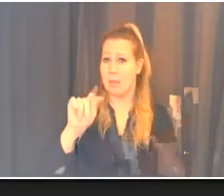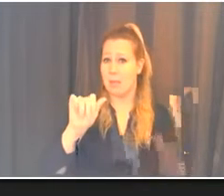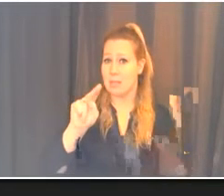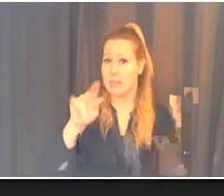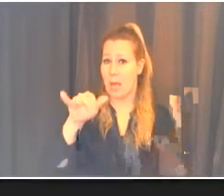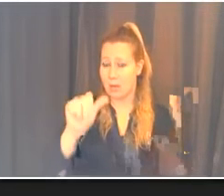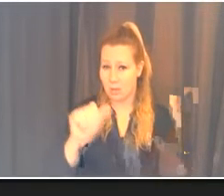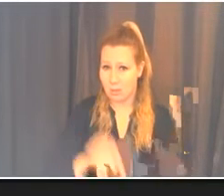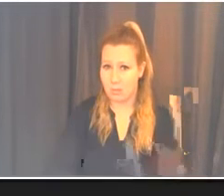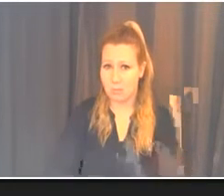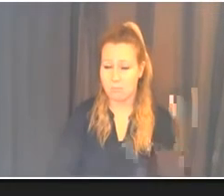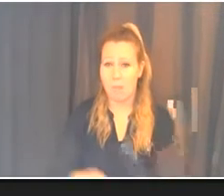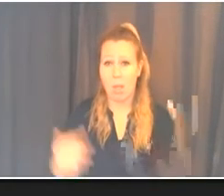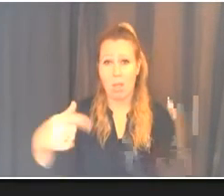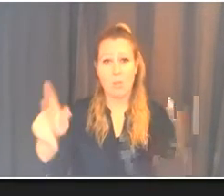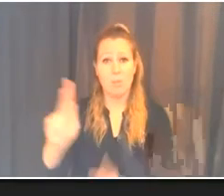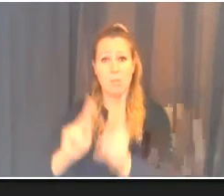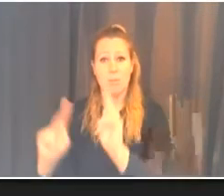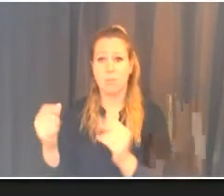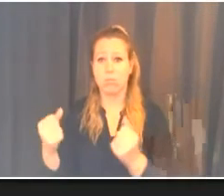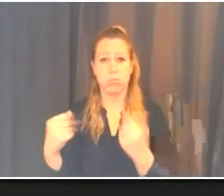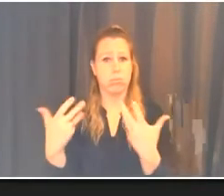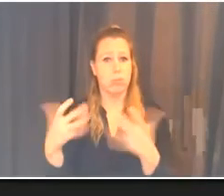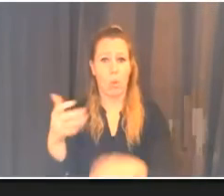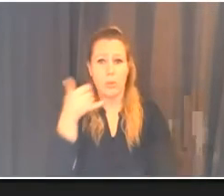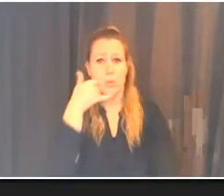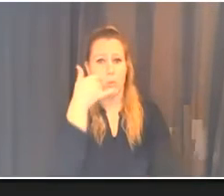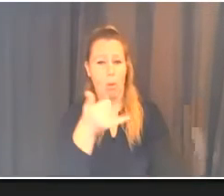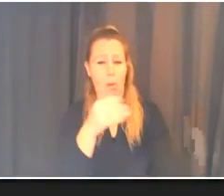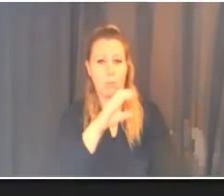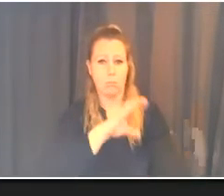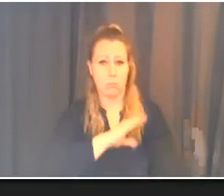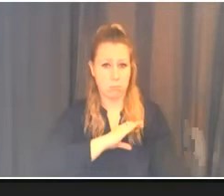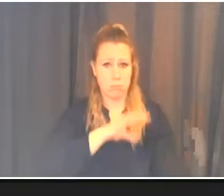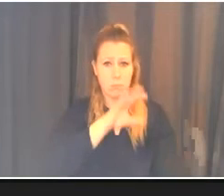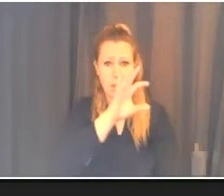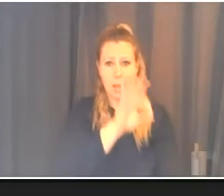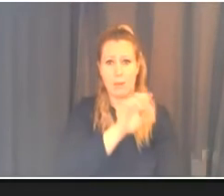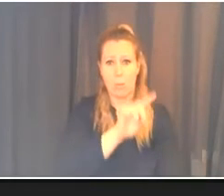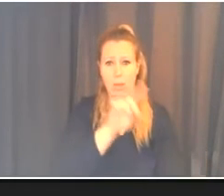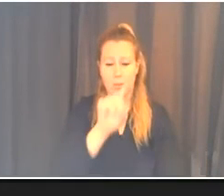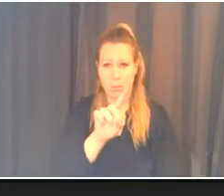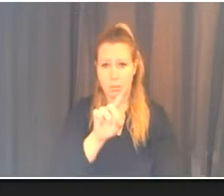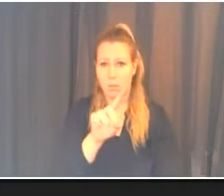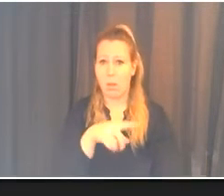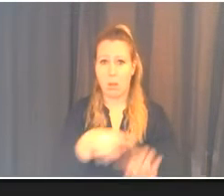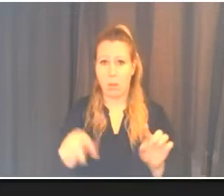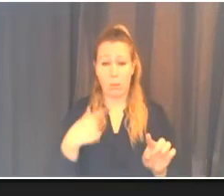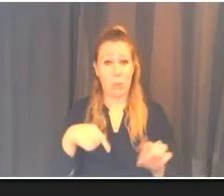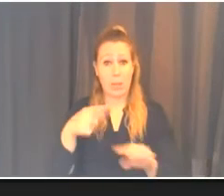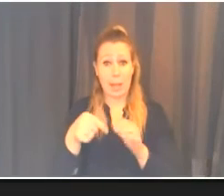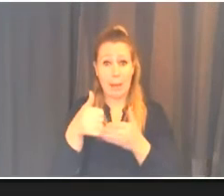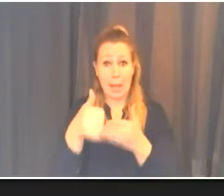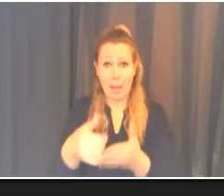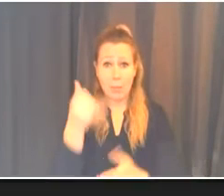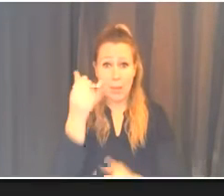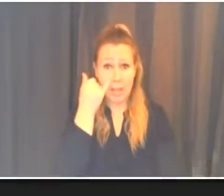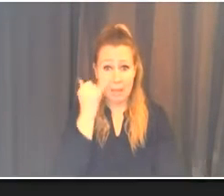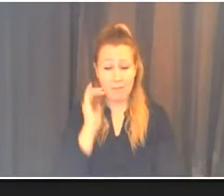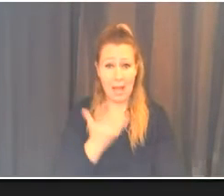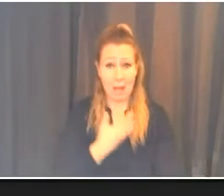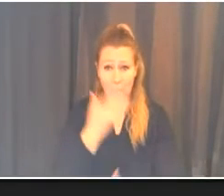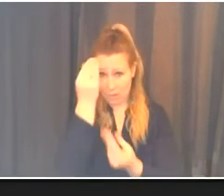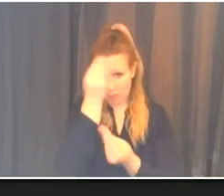to those lives and the safety of some of New York's poorest and most vulnerable communities we look forward to working with this esteem body and the Contin and the